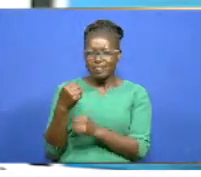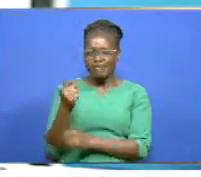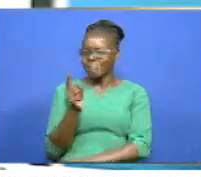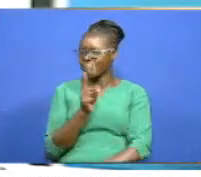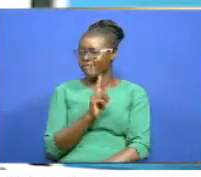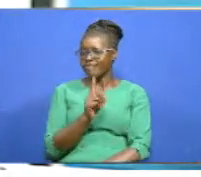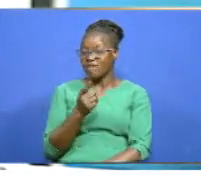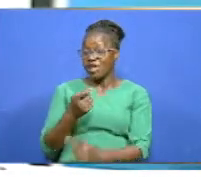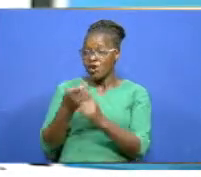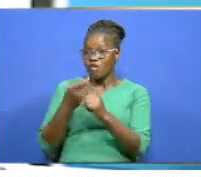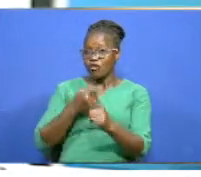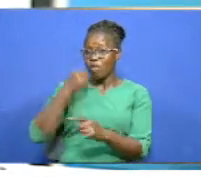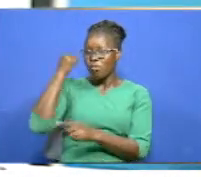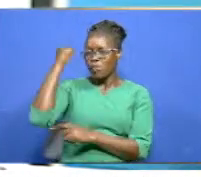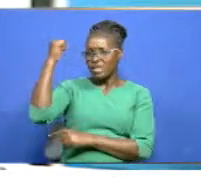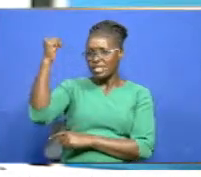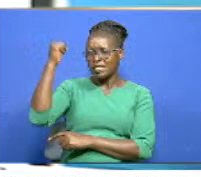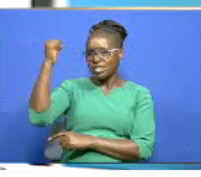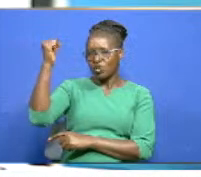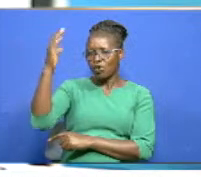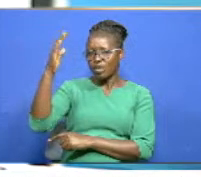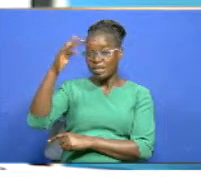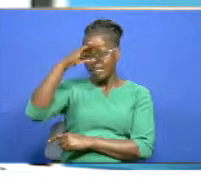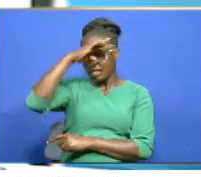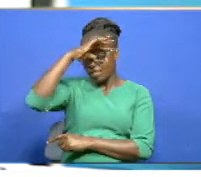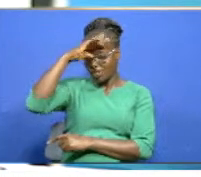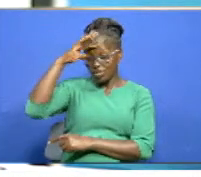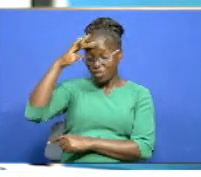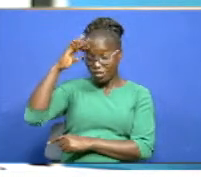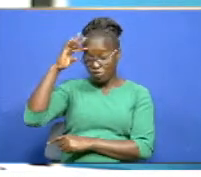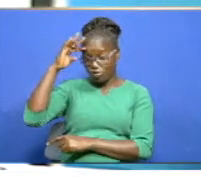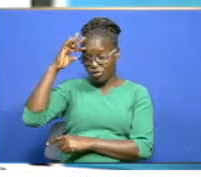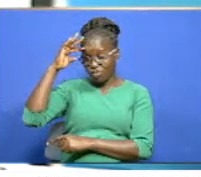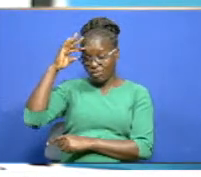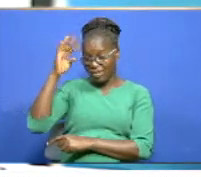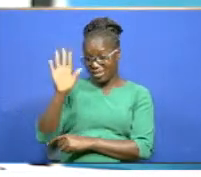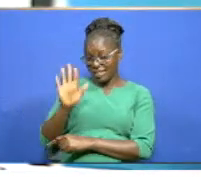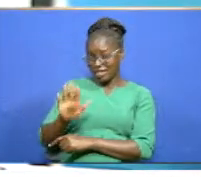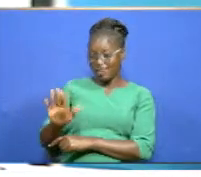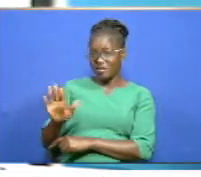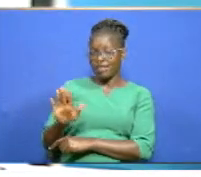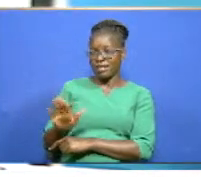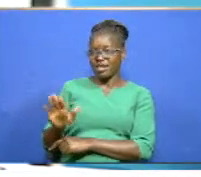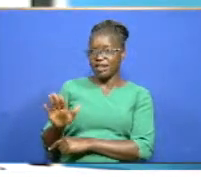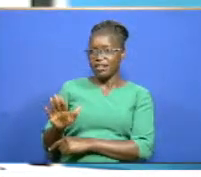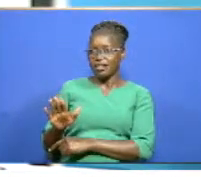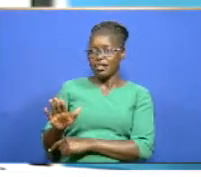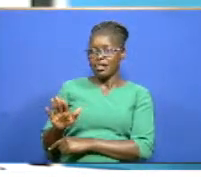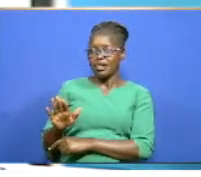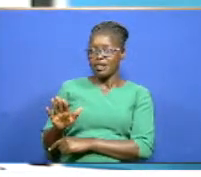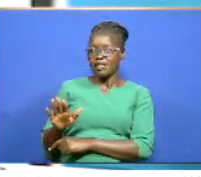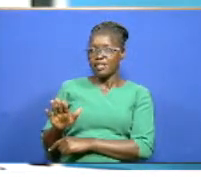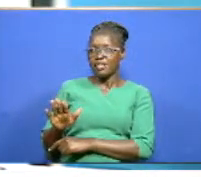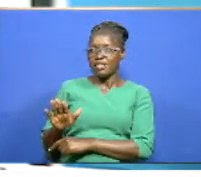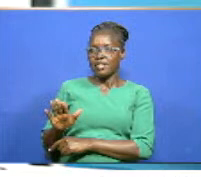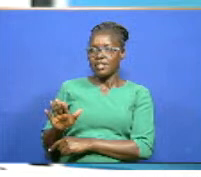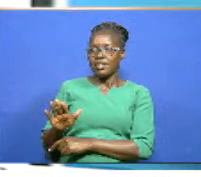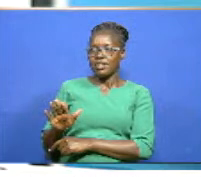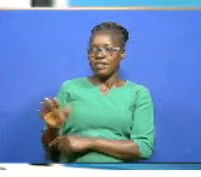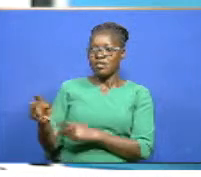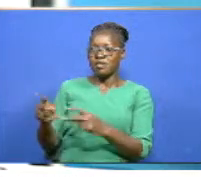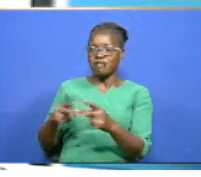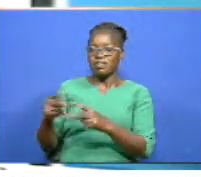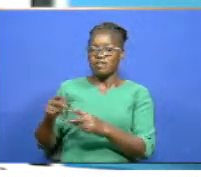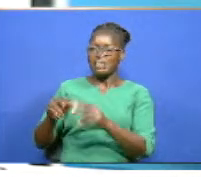from a political theoretical perspective, violence is an important tenet for